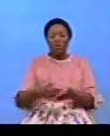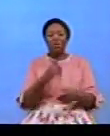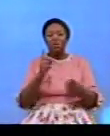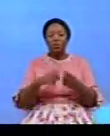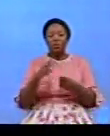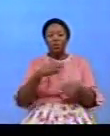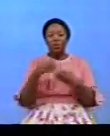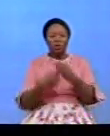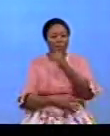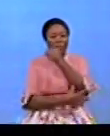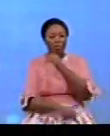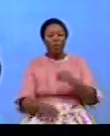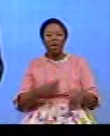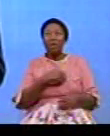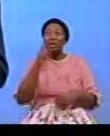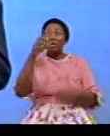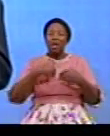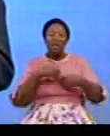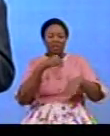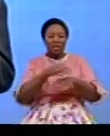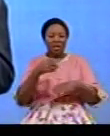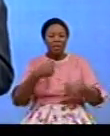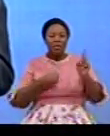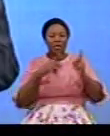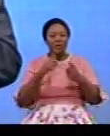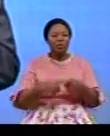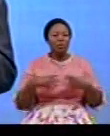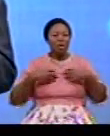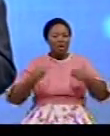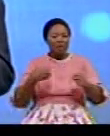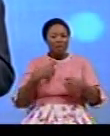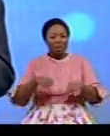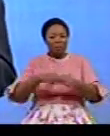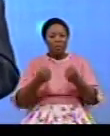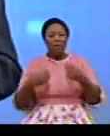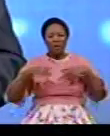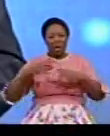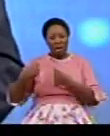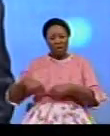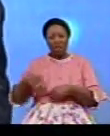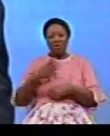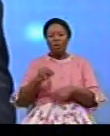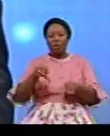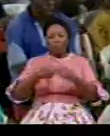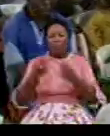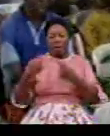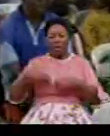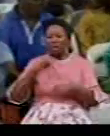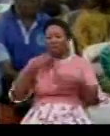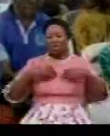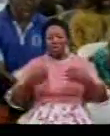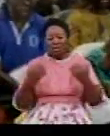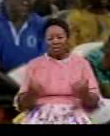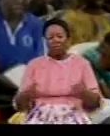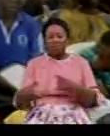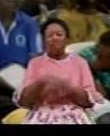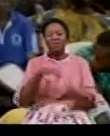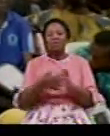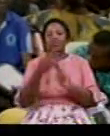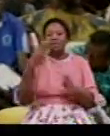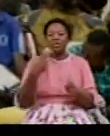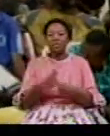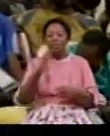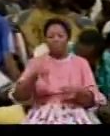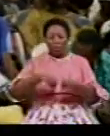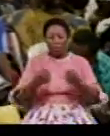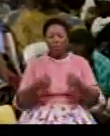company. And I say, did you say you went to the Lord? Did you say you sowed in righteousness? I still see the way